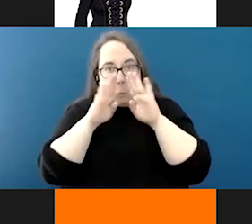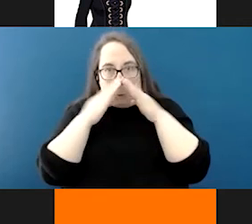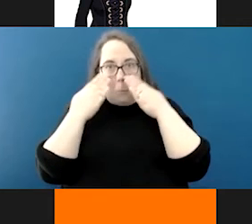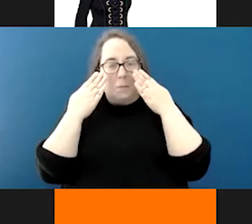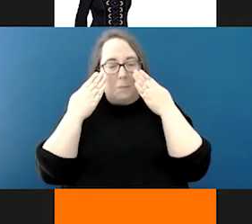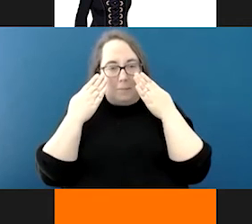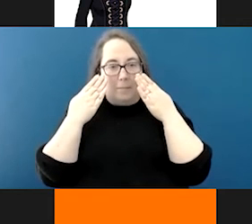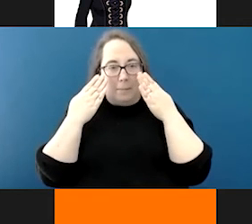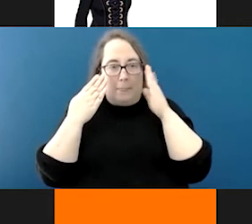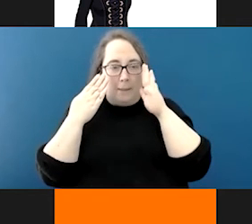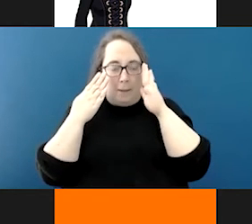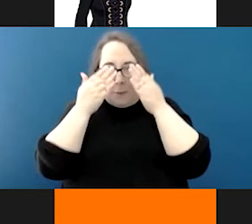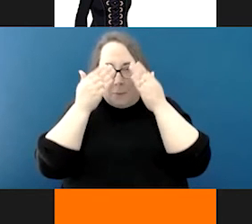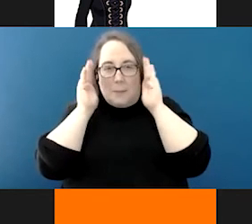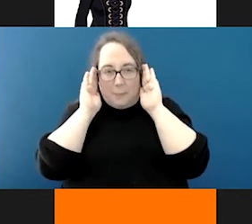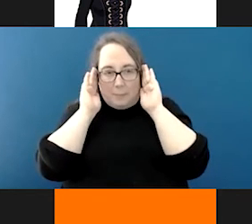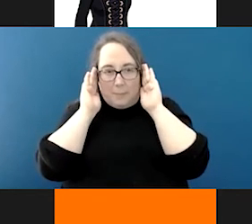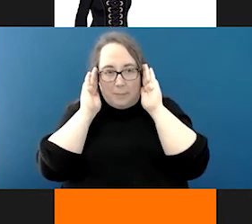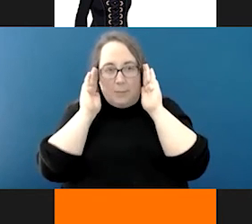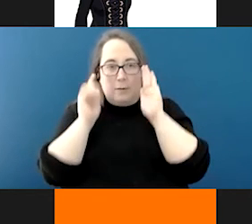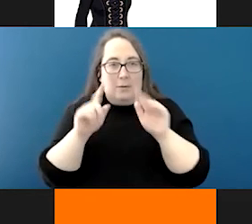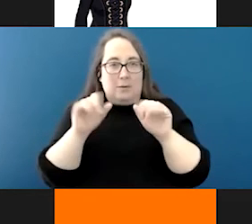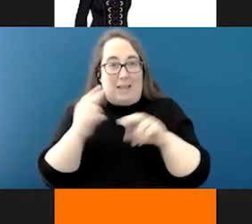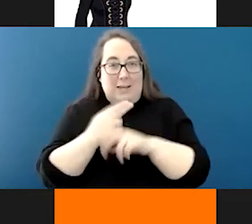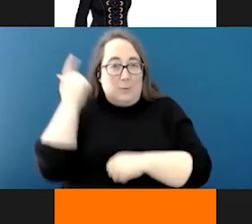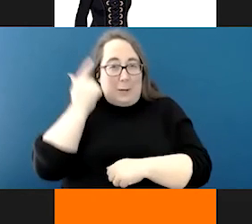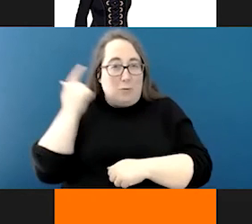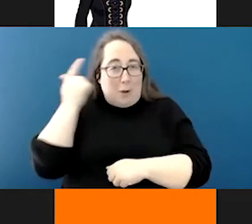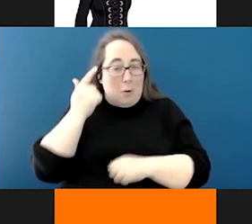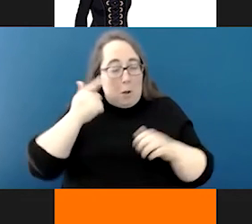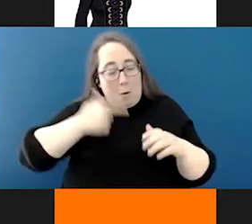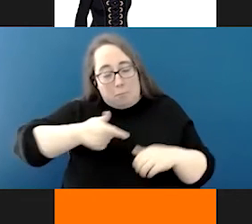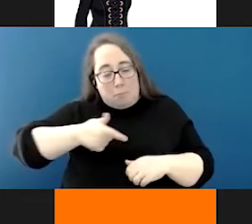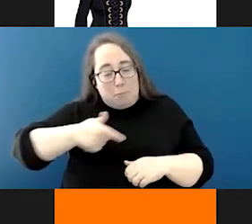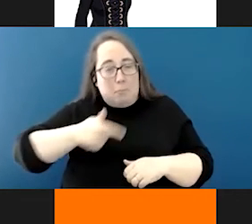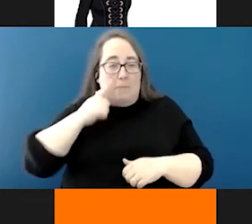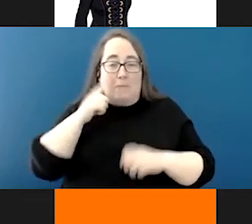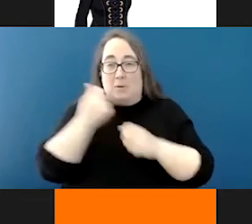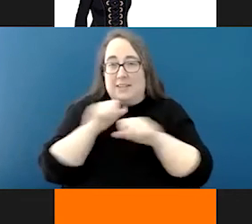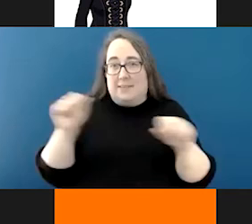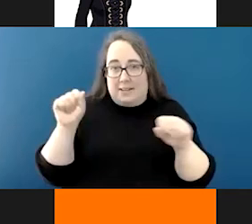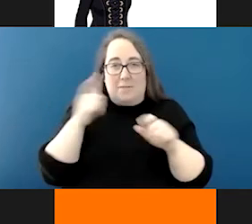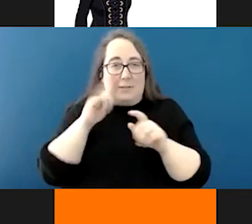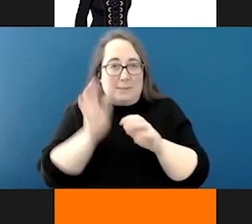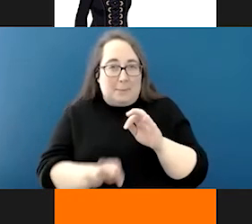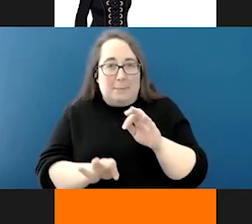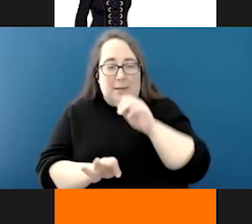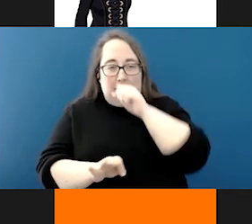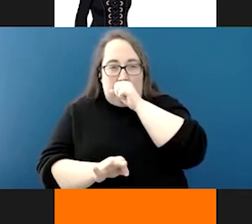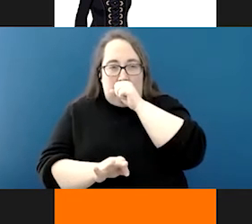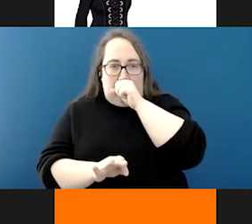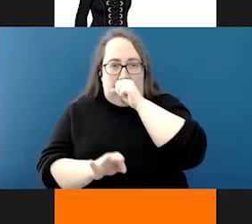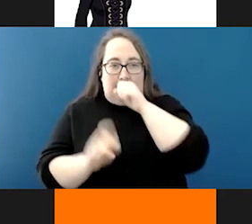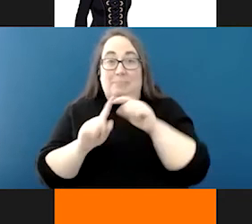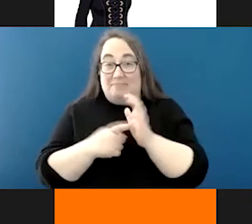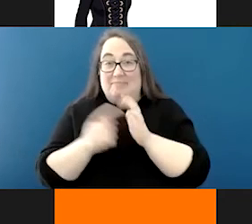it does take the shape. So it is something you can use, you know, for safety sake, simplicity sake. It just does take a little